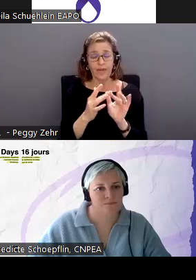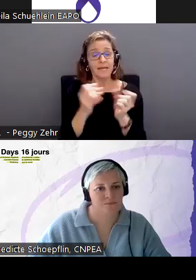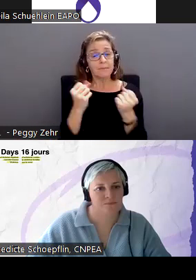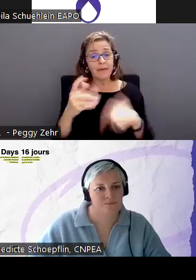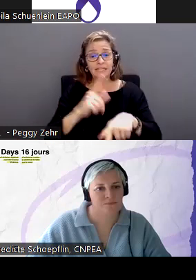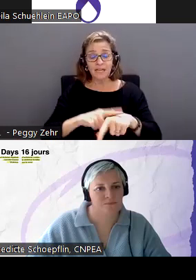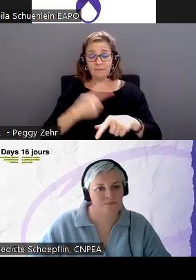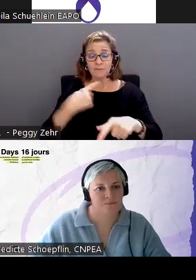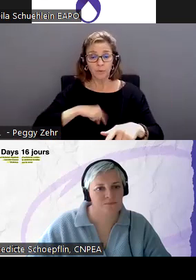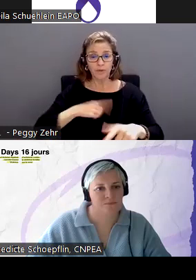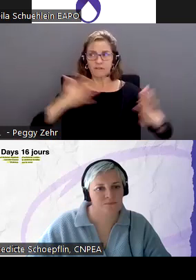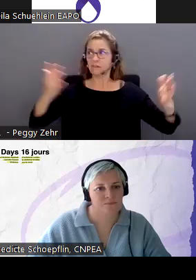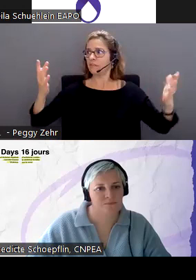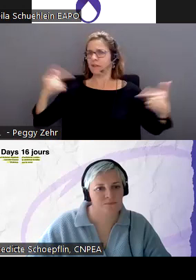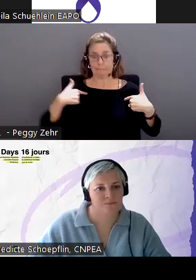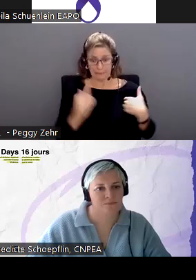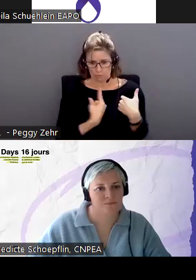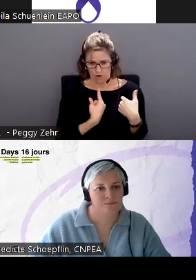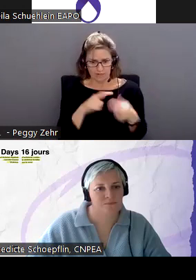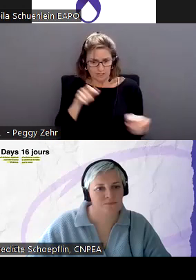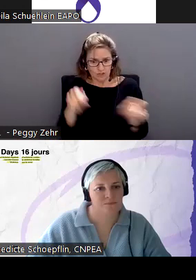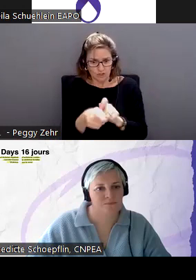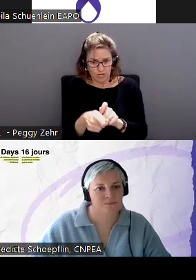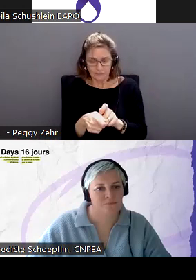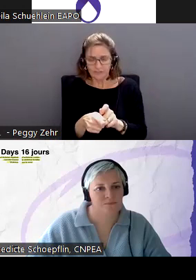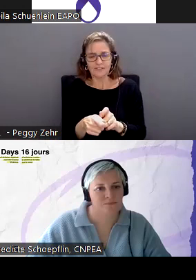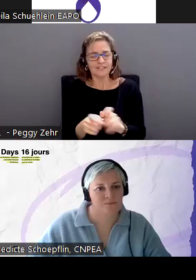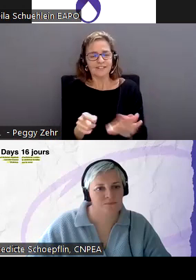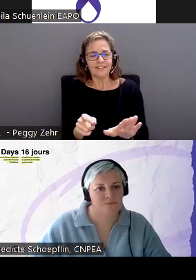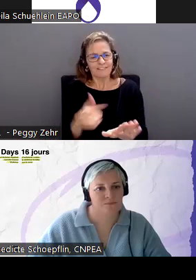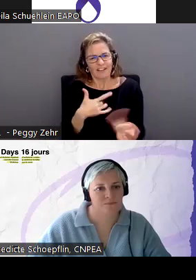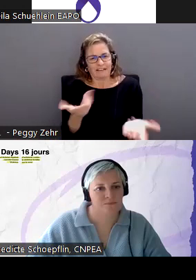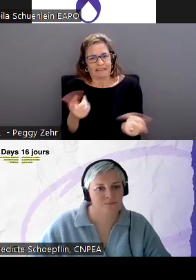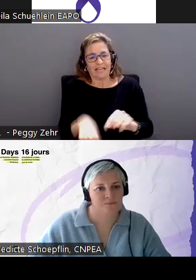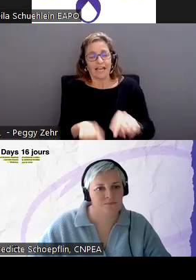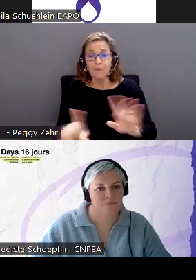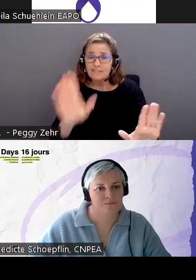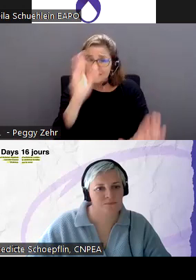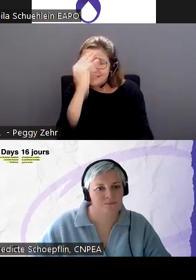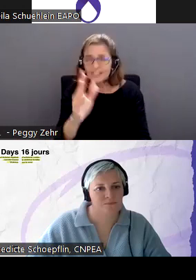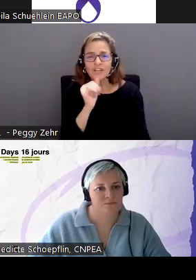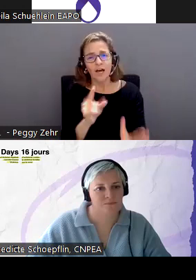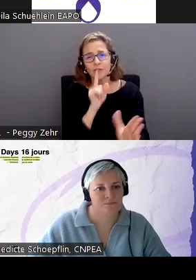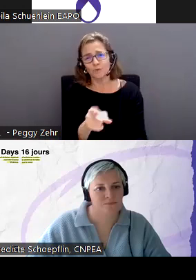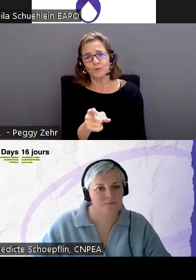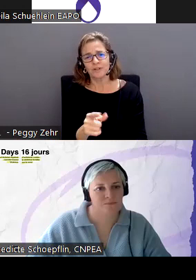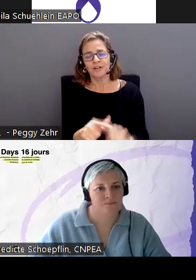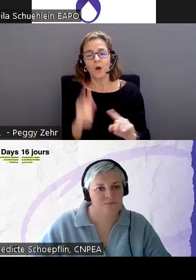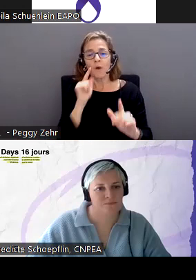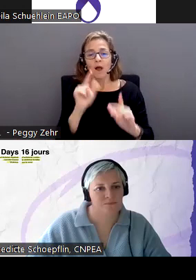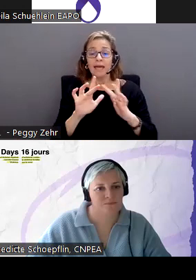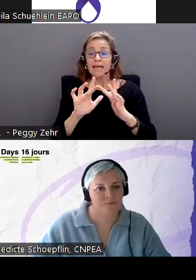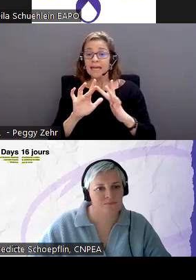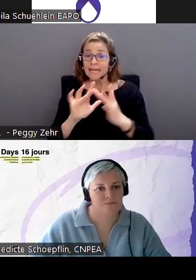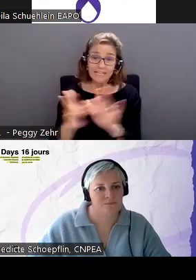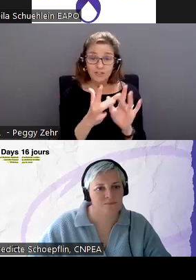there's really nothing we can do to make a difference. And that is not true. Because in an interconnected,